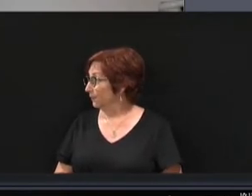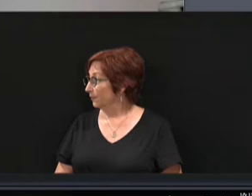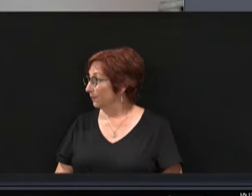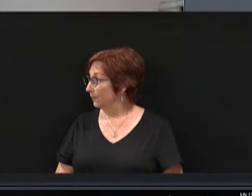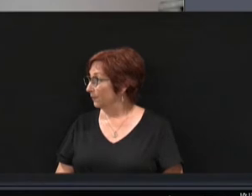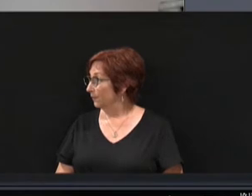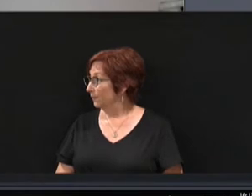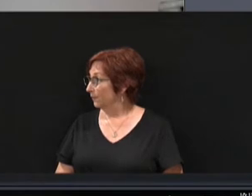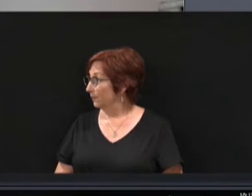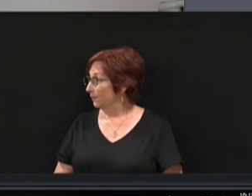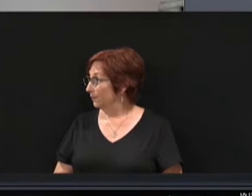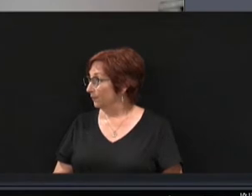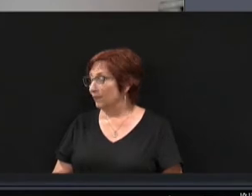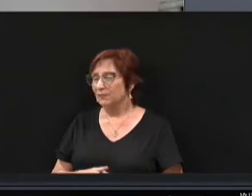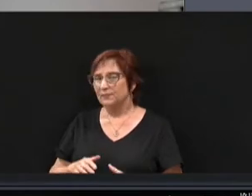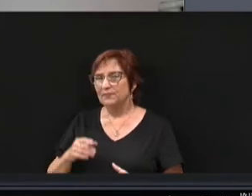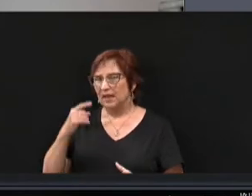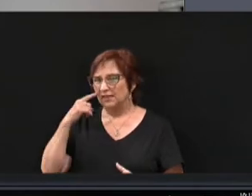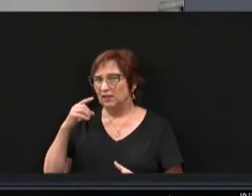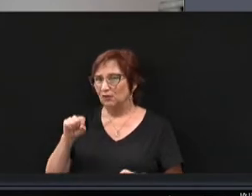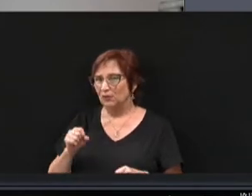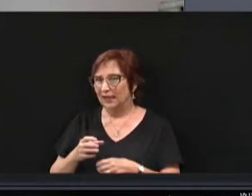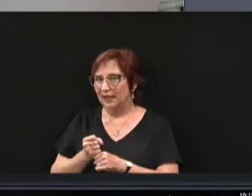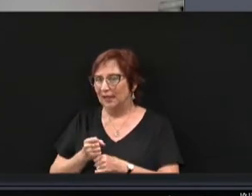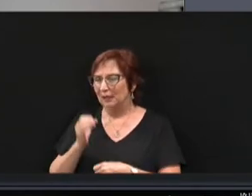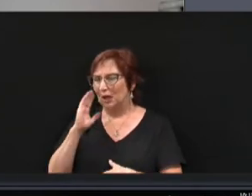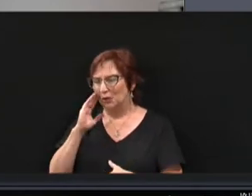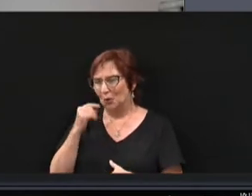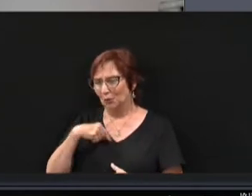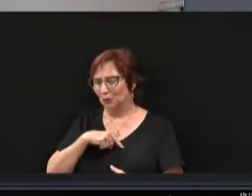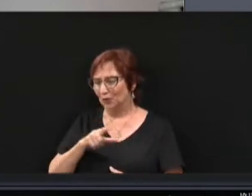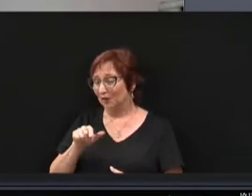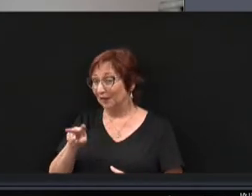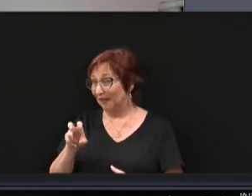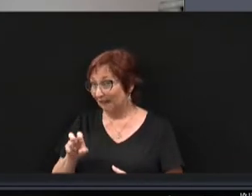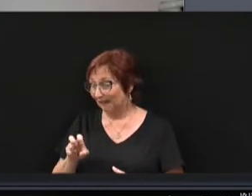Look at that heart. I think you can get it. We all like.